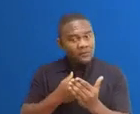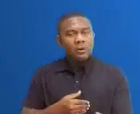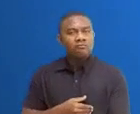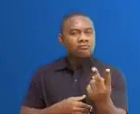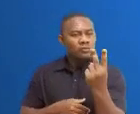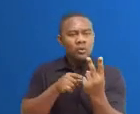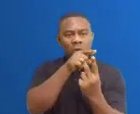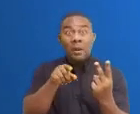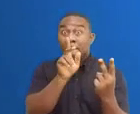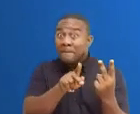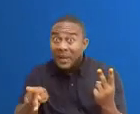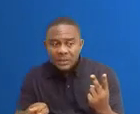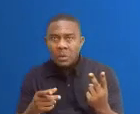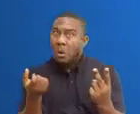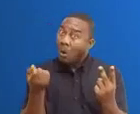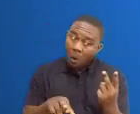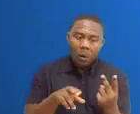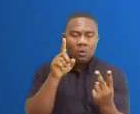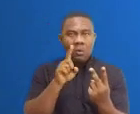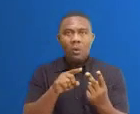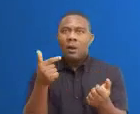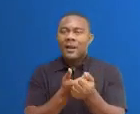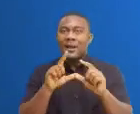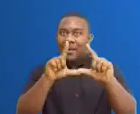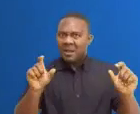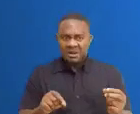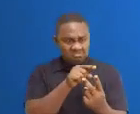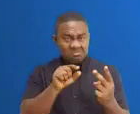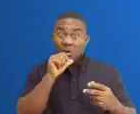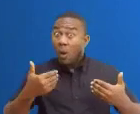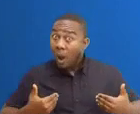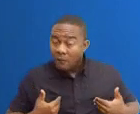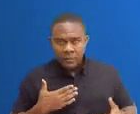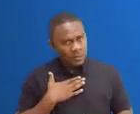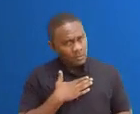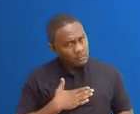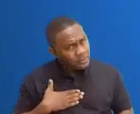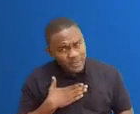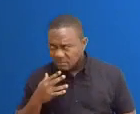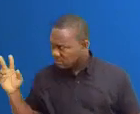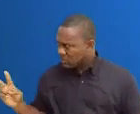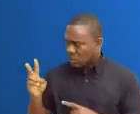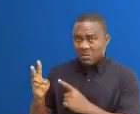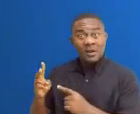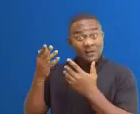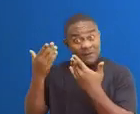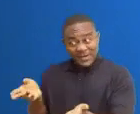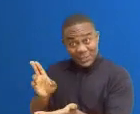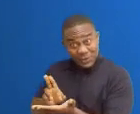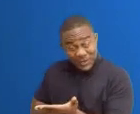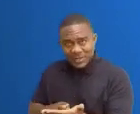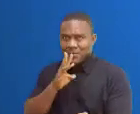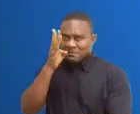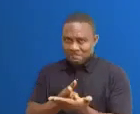of registration for the compilation of the new voters register is 30th June and ends on 6th August 2020.